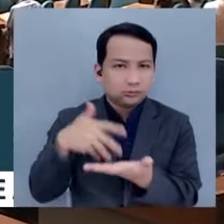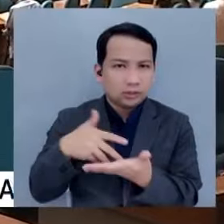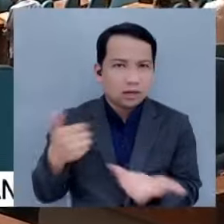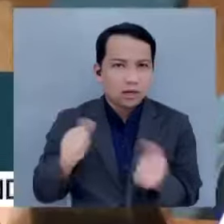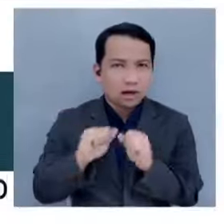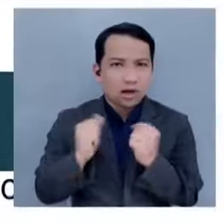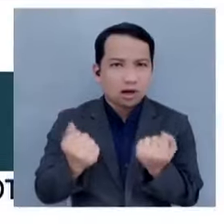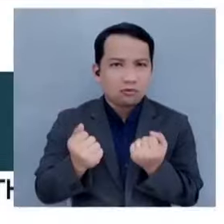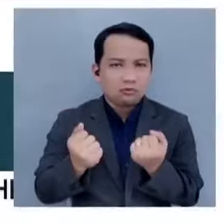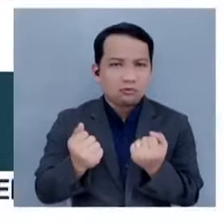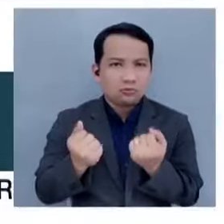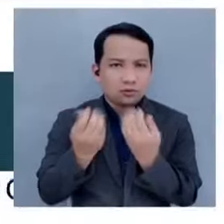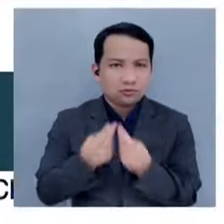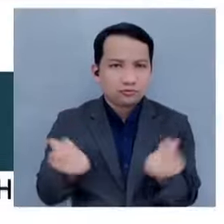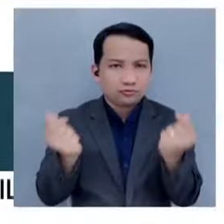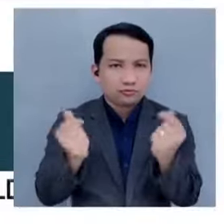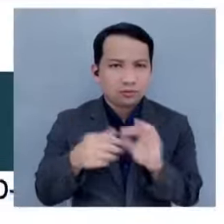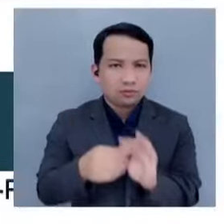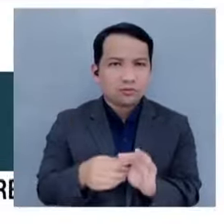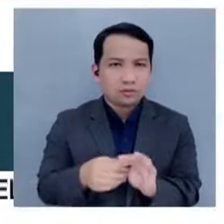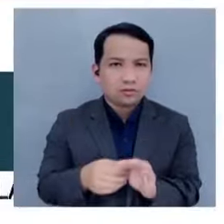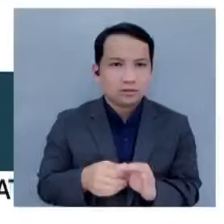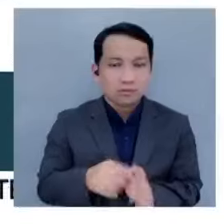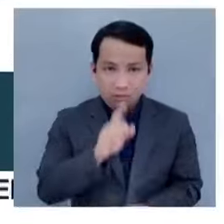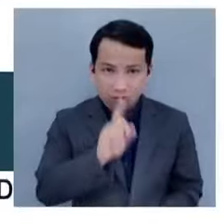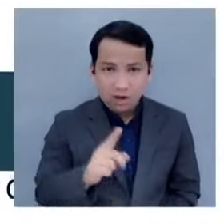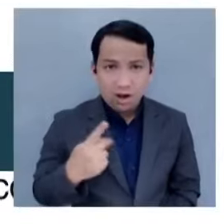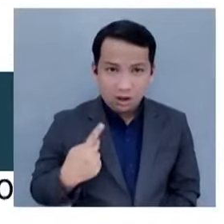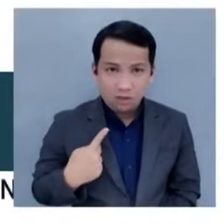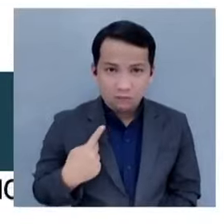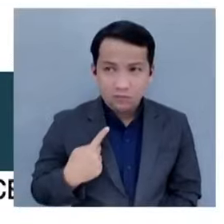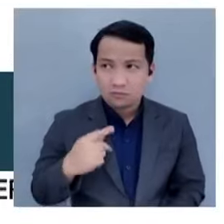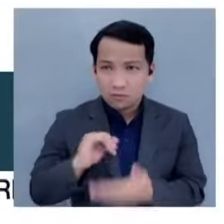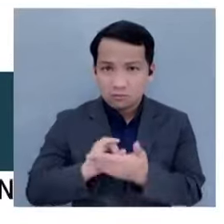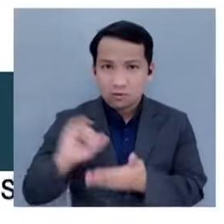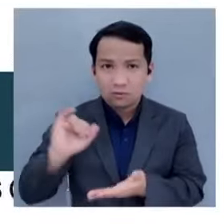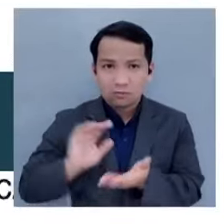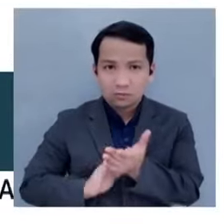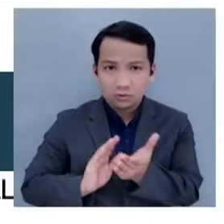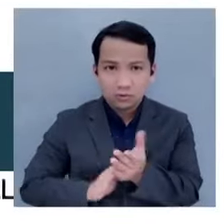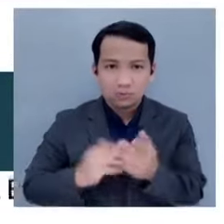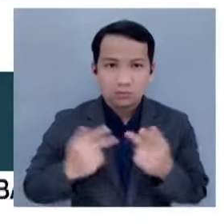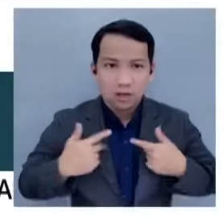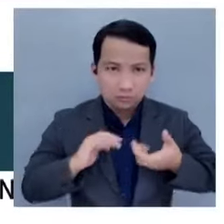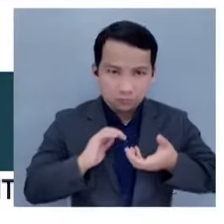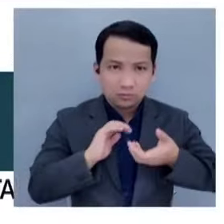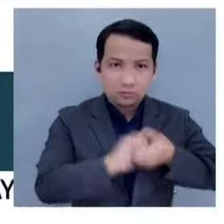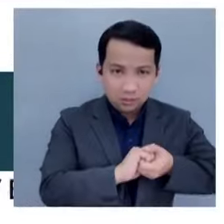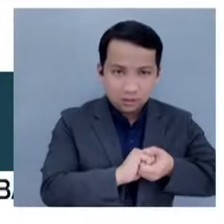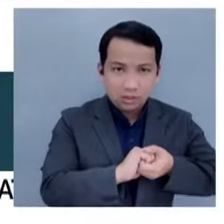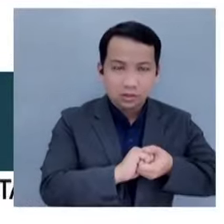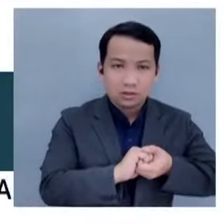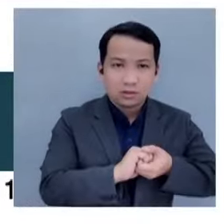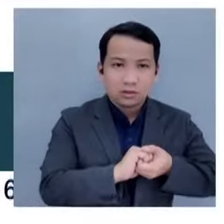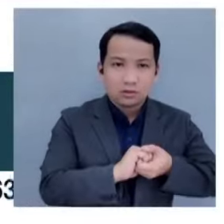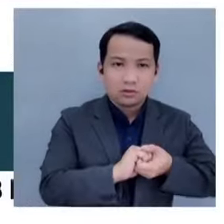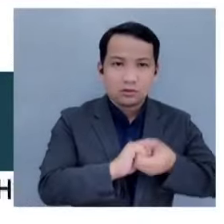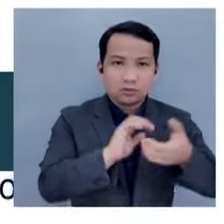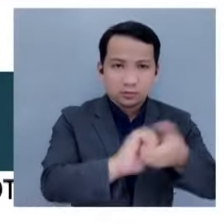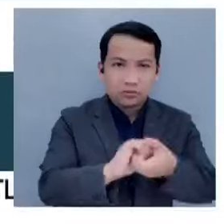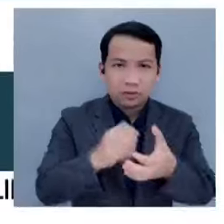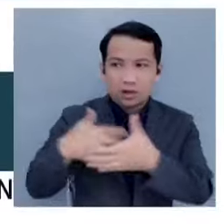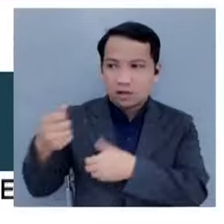that with the fact that as we speak, there are a lot of institutions who have partnerships with institutions outside of the